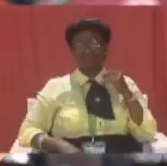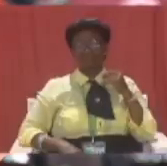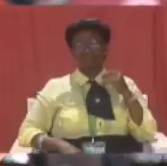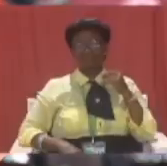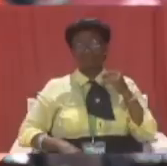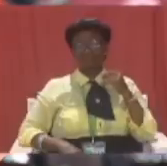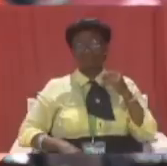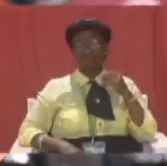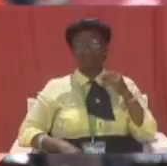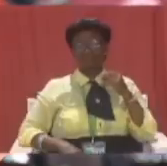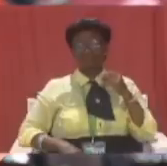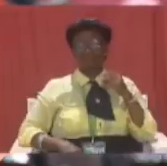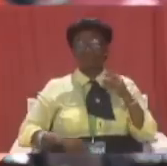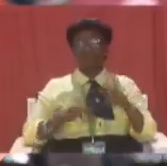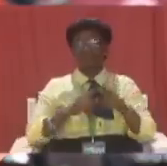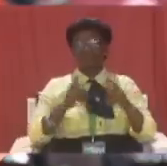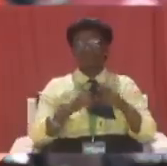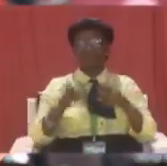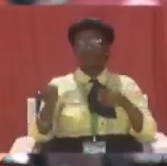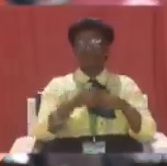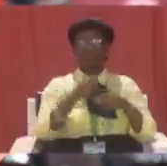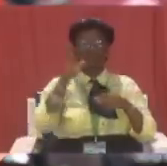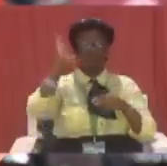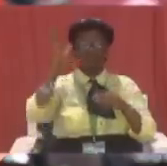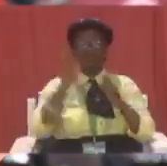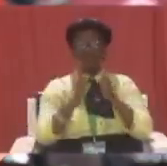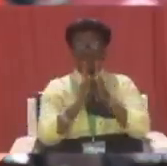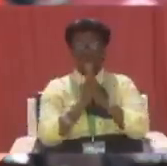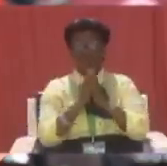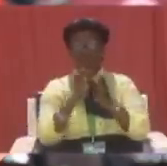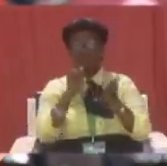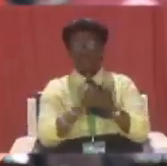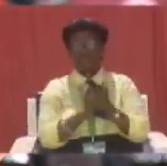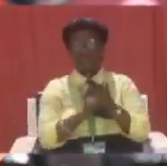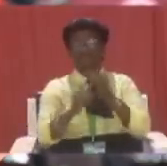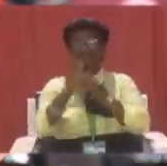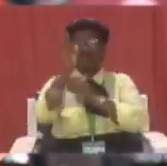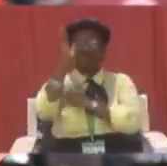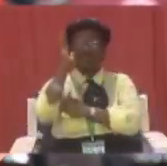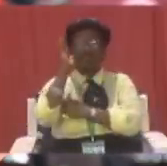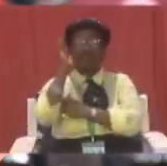Then you're going to pray that God will turn you